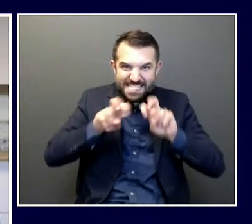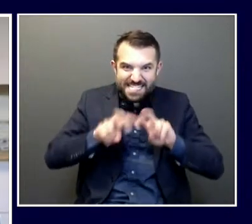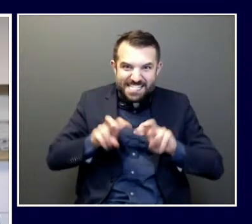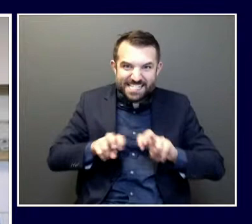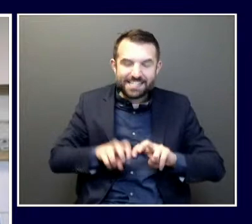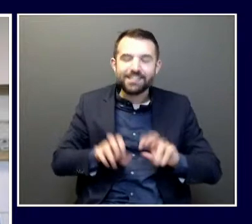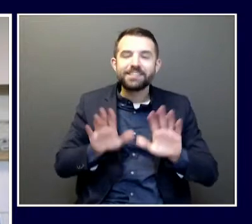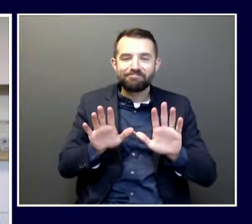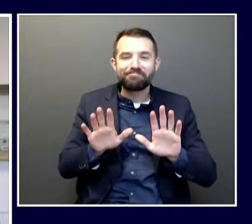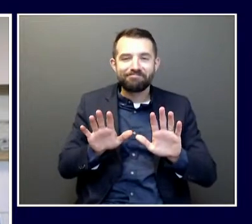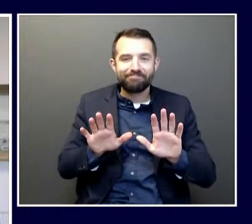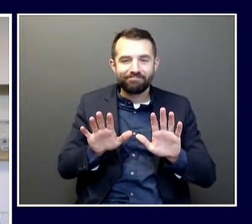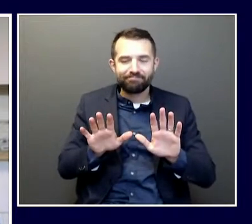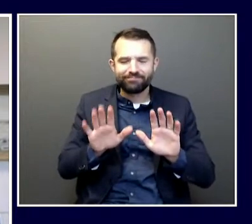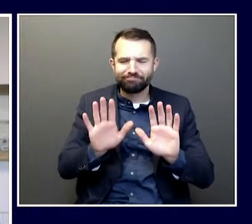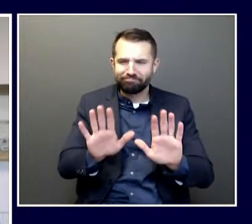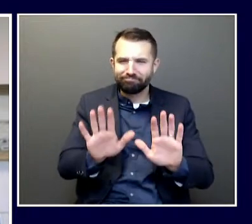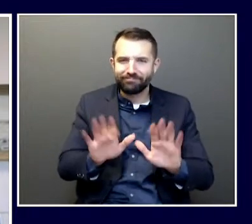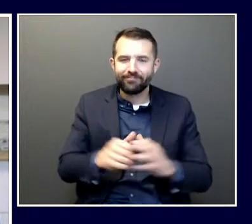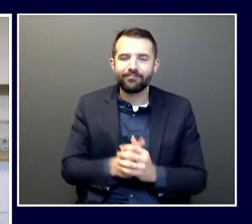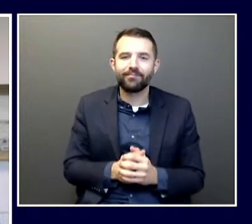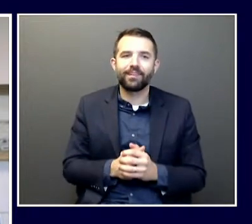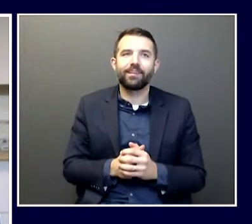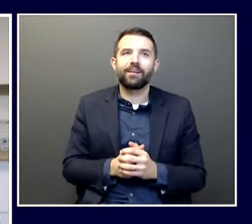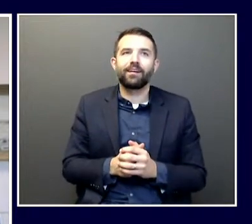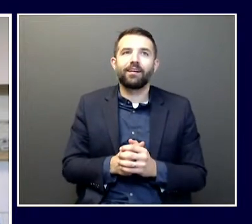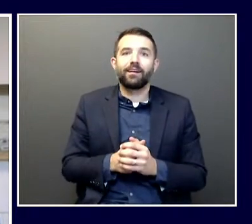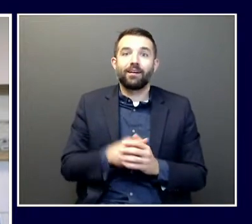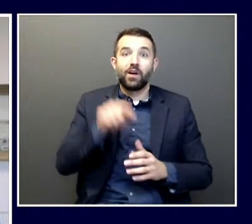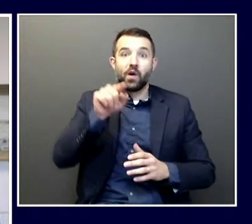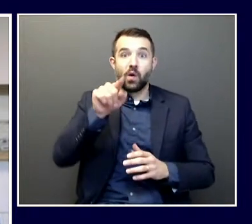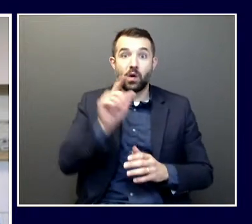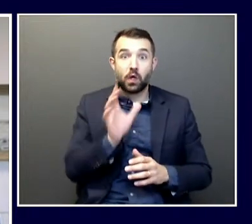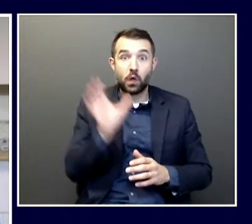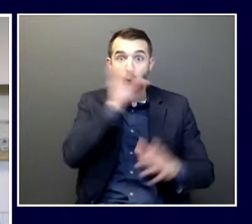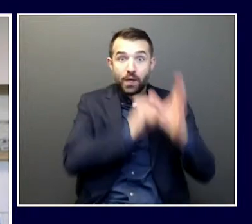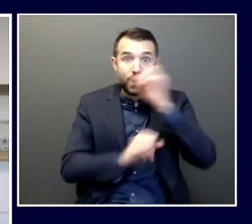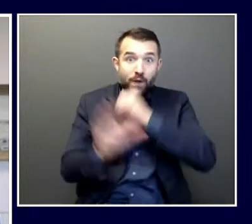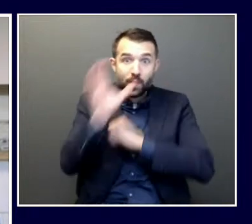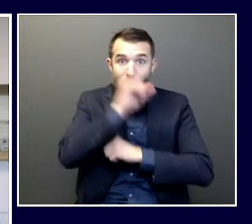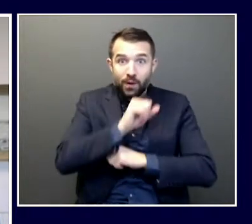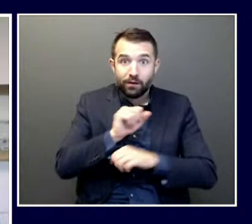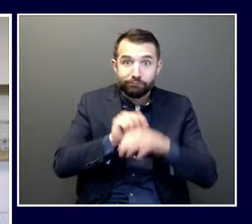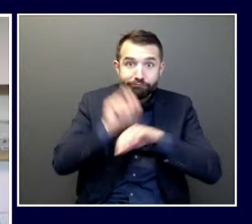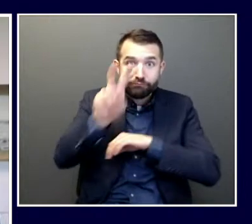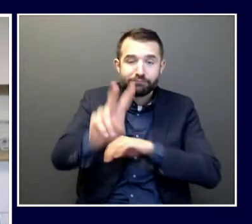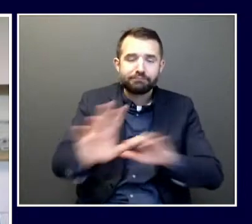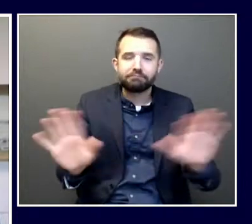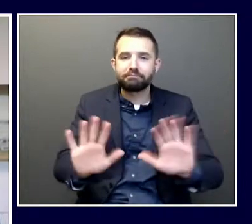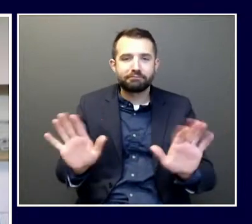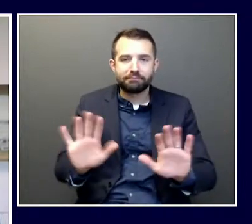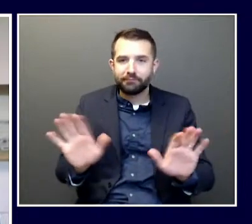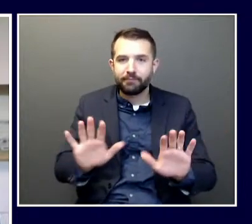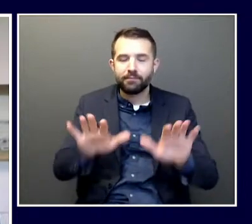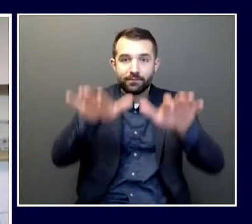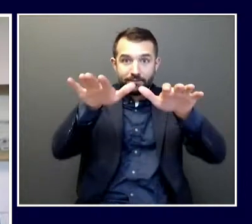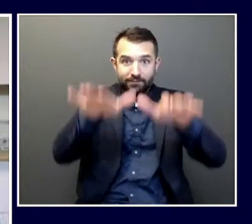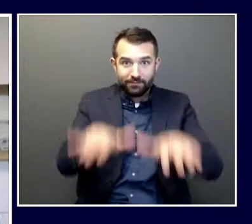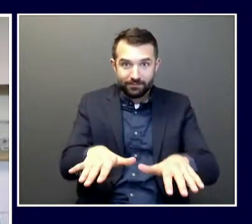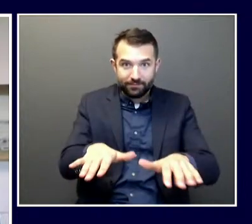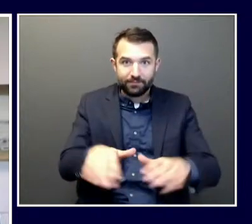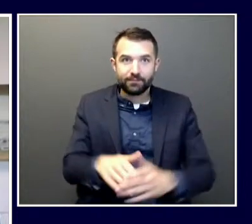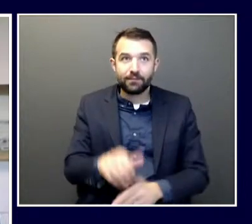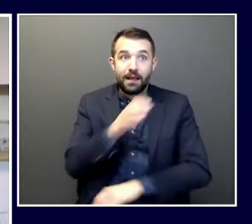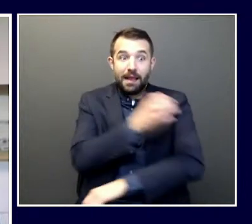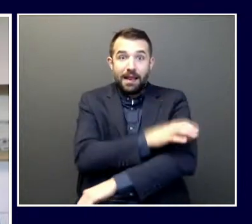all on any of the axes that you outlined. There are clinics that are going to be happening across the state this weekend.